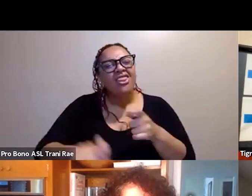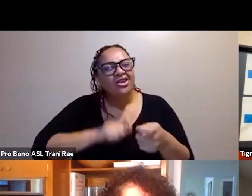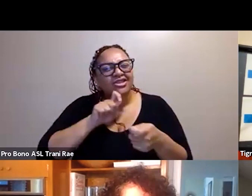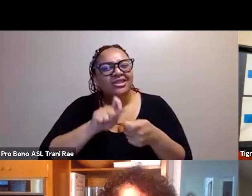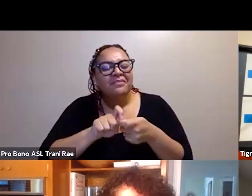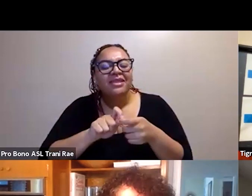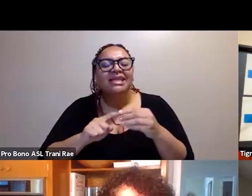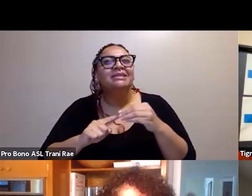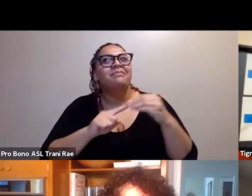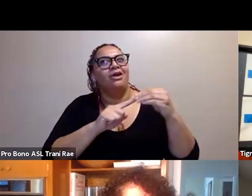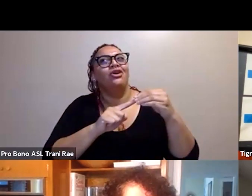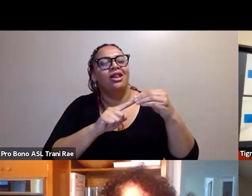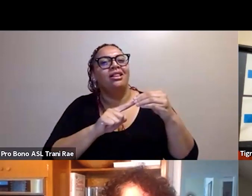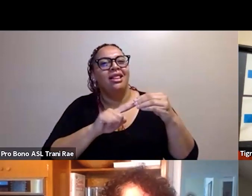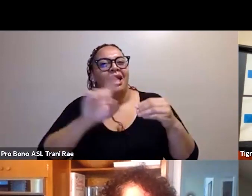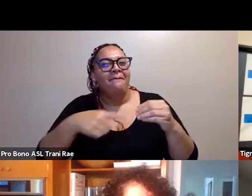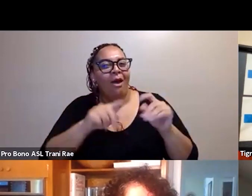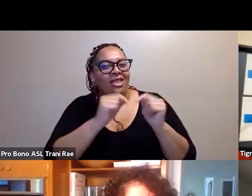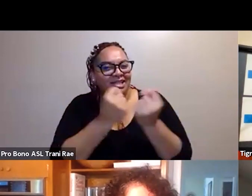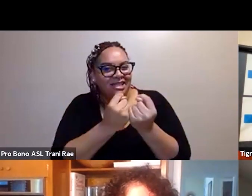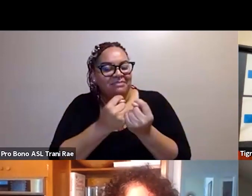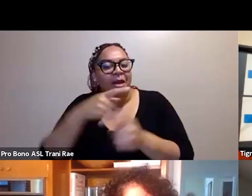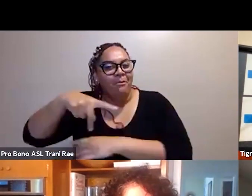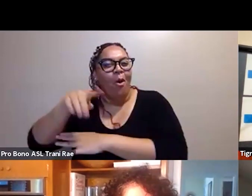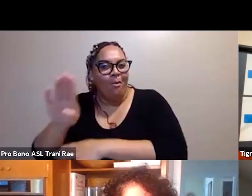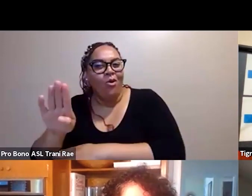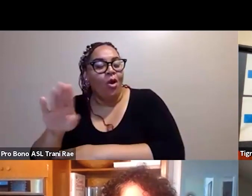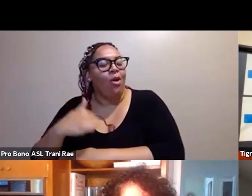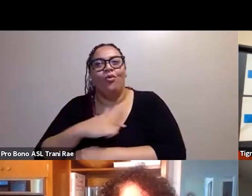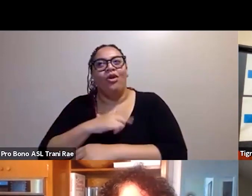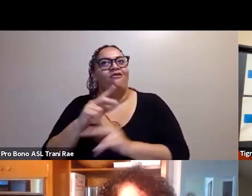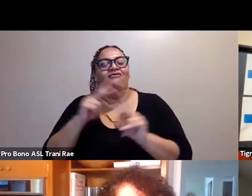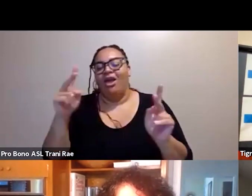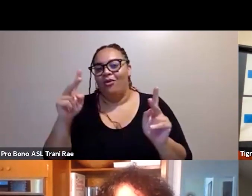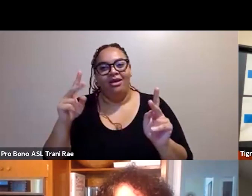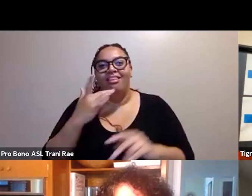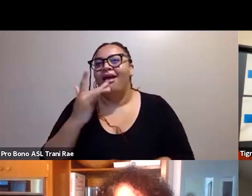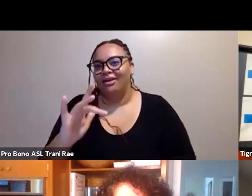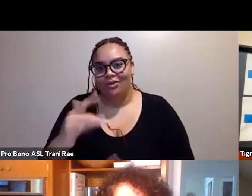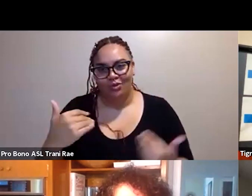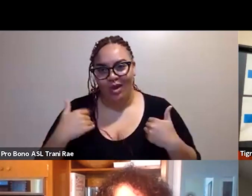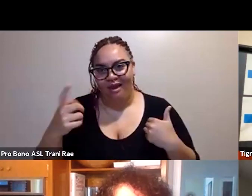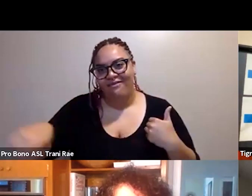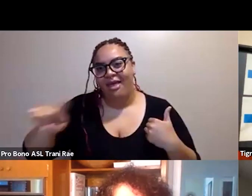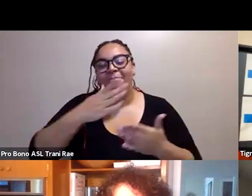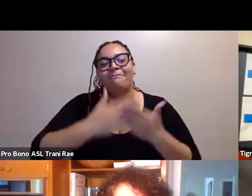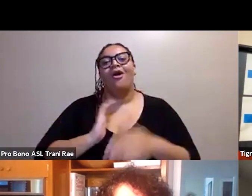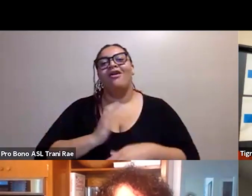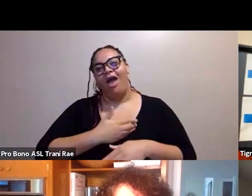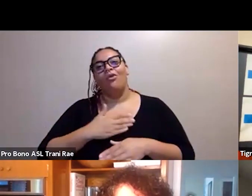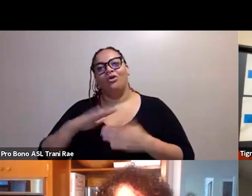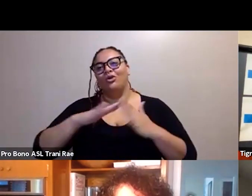about the team at Pro Bono and the way that they do their work. And we are really, really blessed to have them as part of our community at